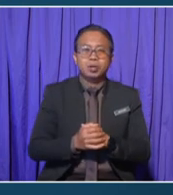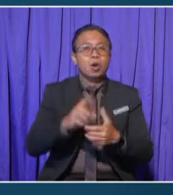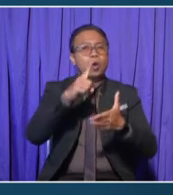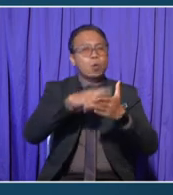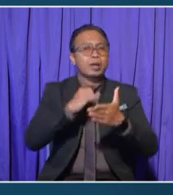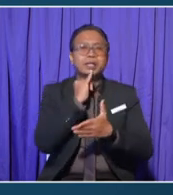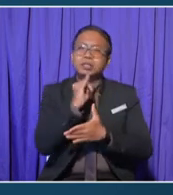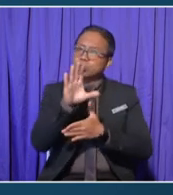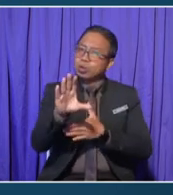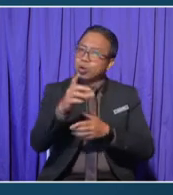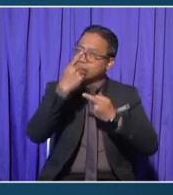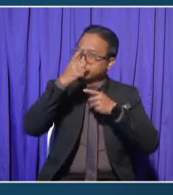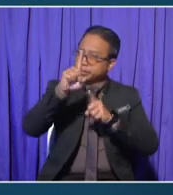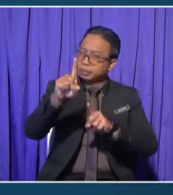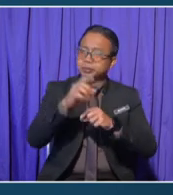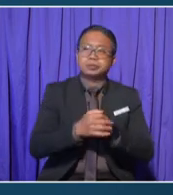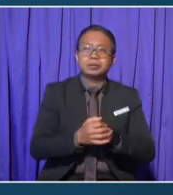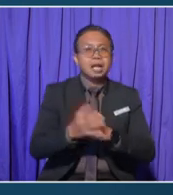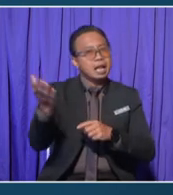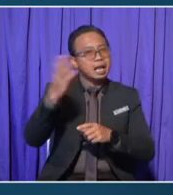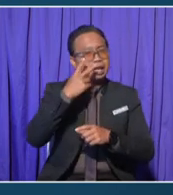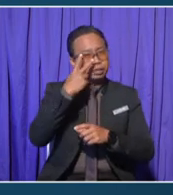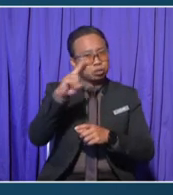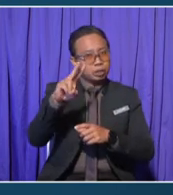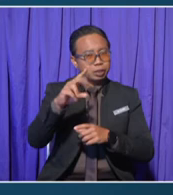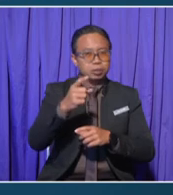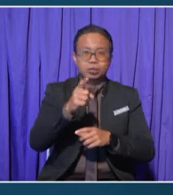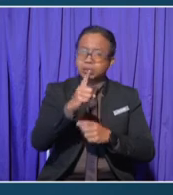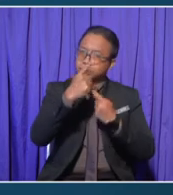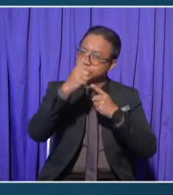What is your answer? Let's check your answer.